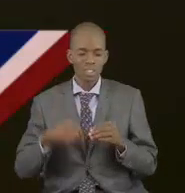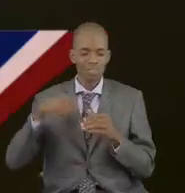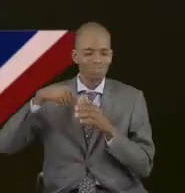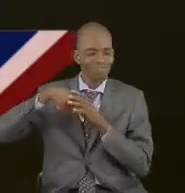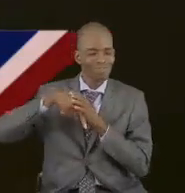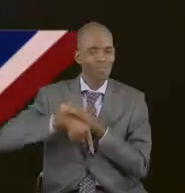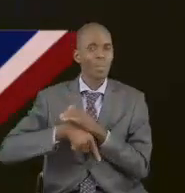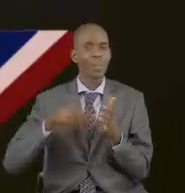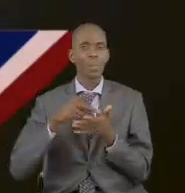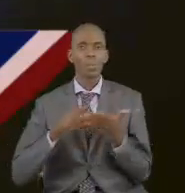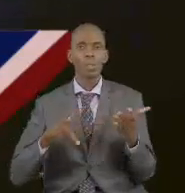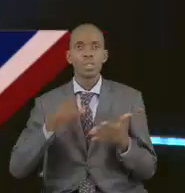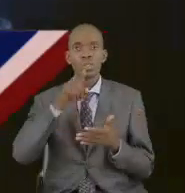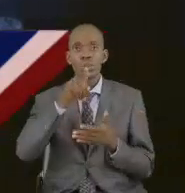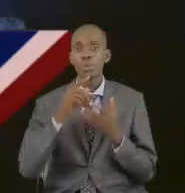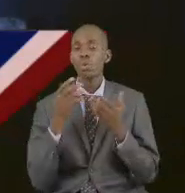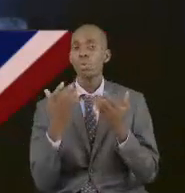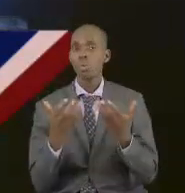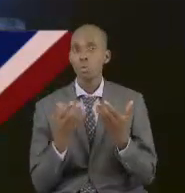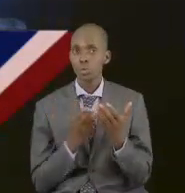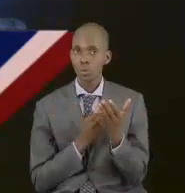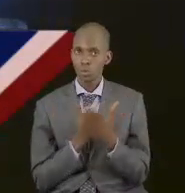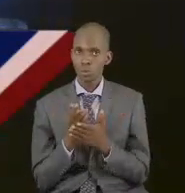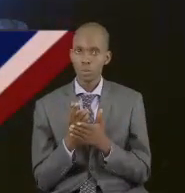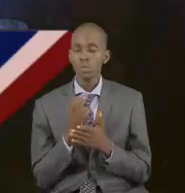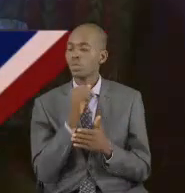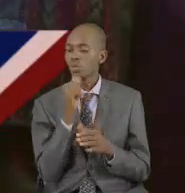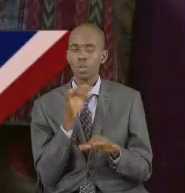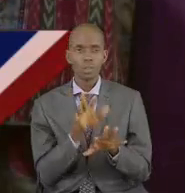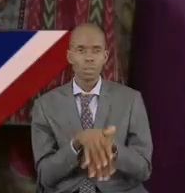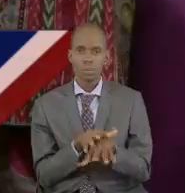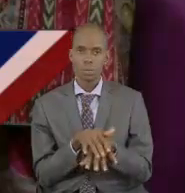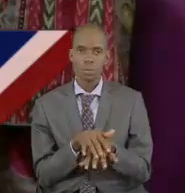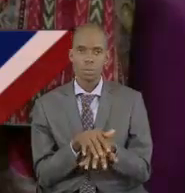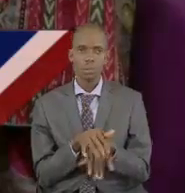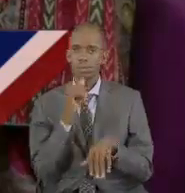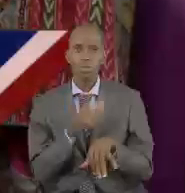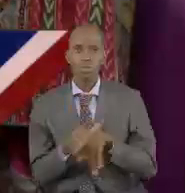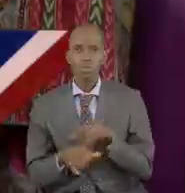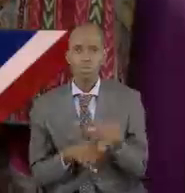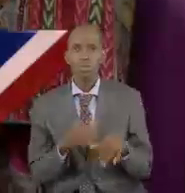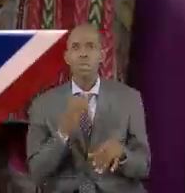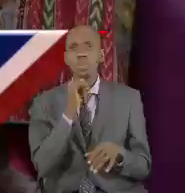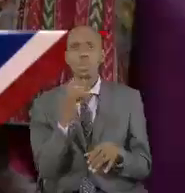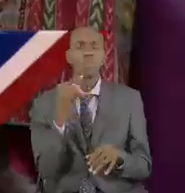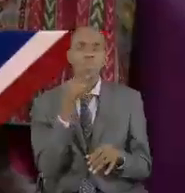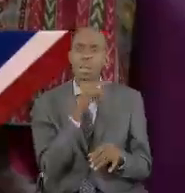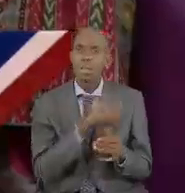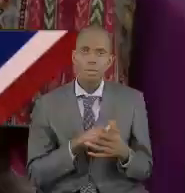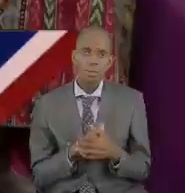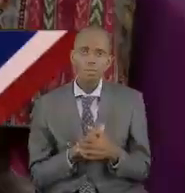You desire truth, not deception, not lie,